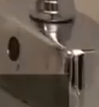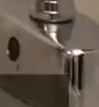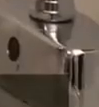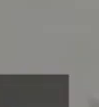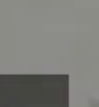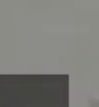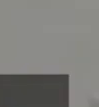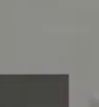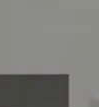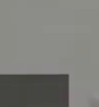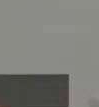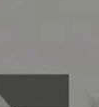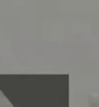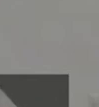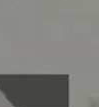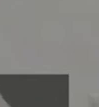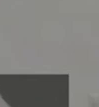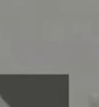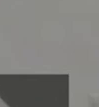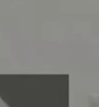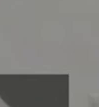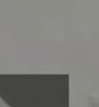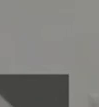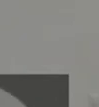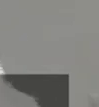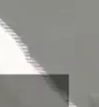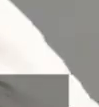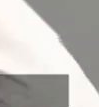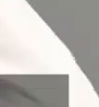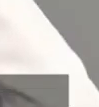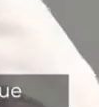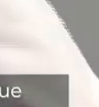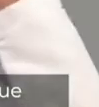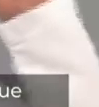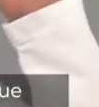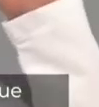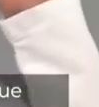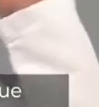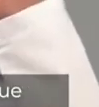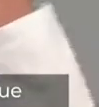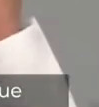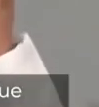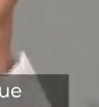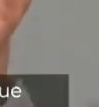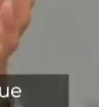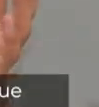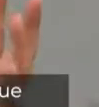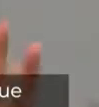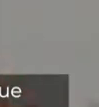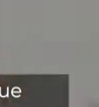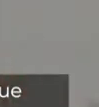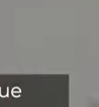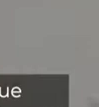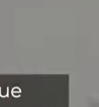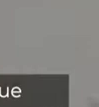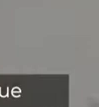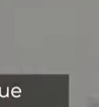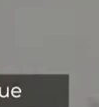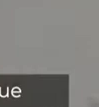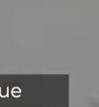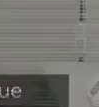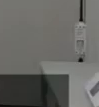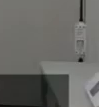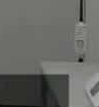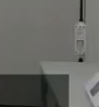After finishing your shift, first wash your hands thoroughly and then remove your